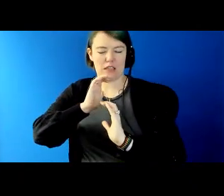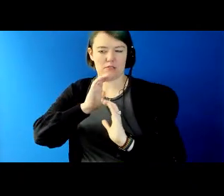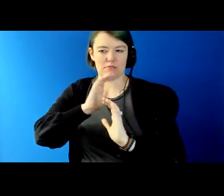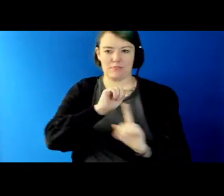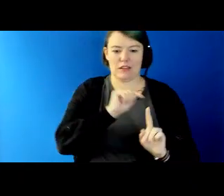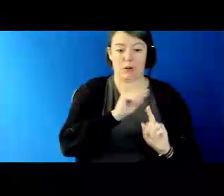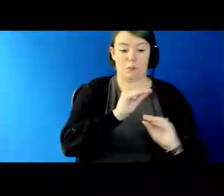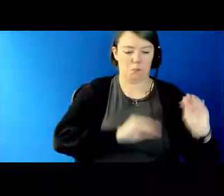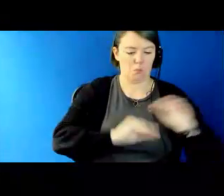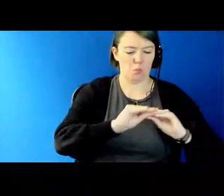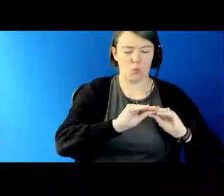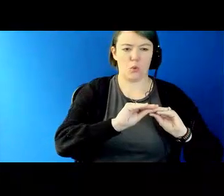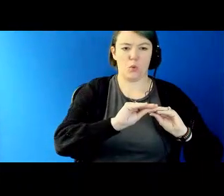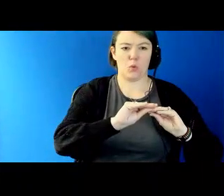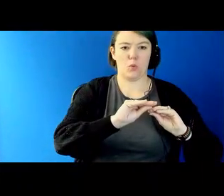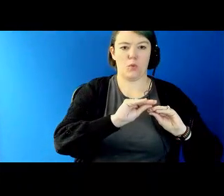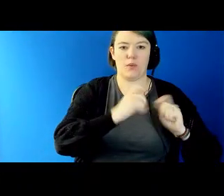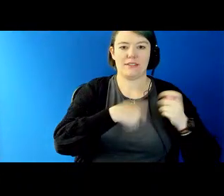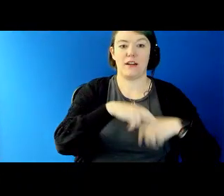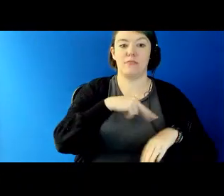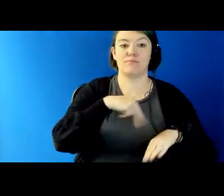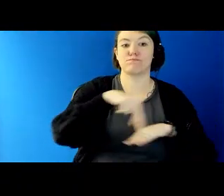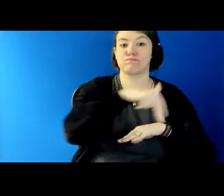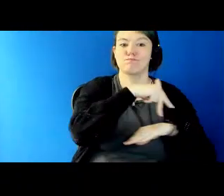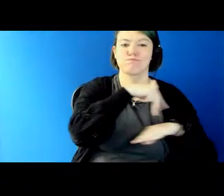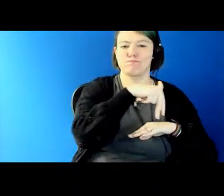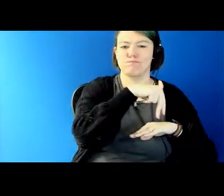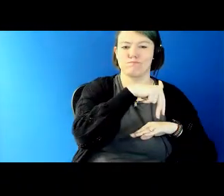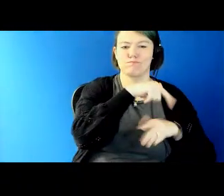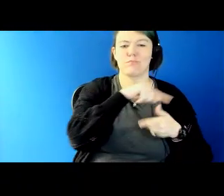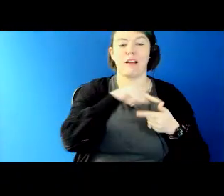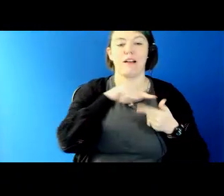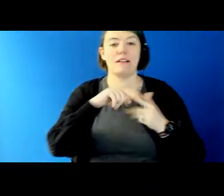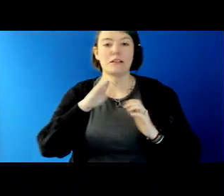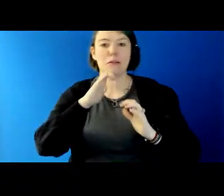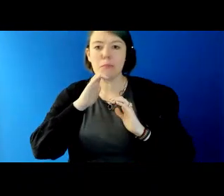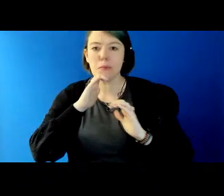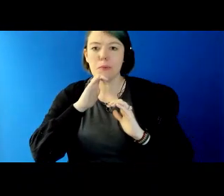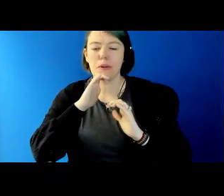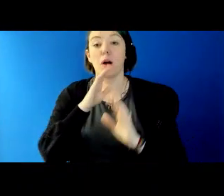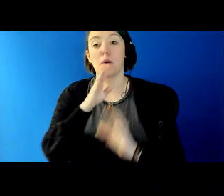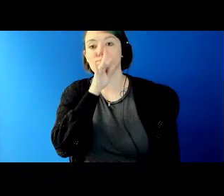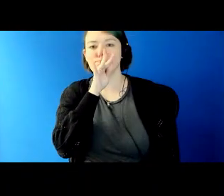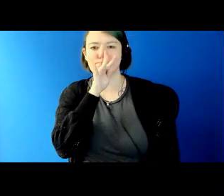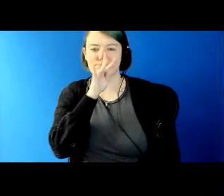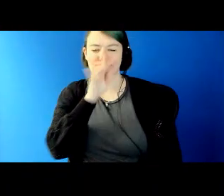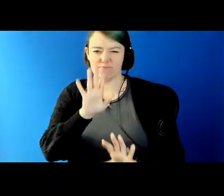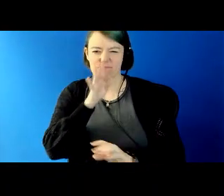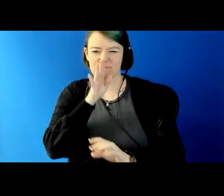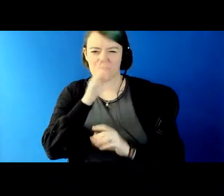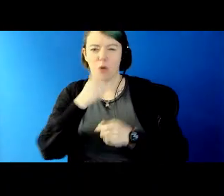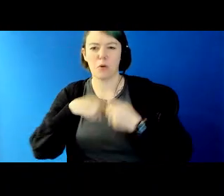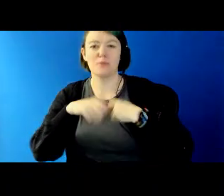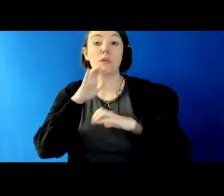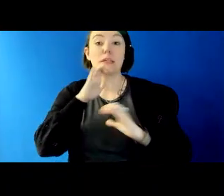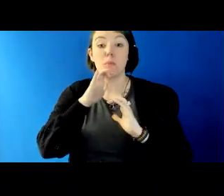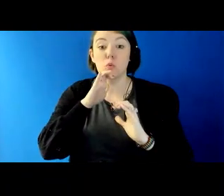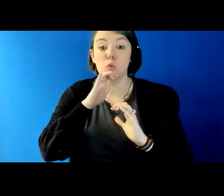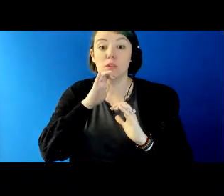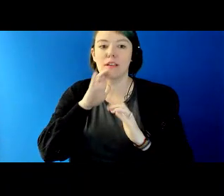and communicate implies that the action can be completed in multiple ways by people with many